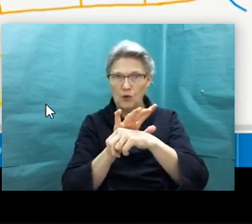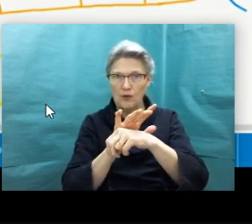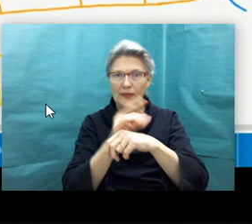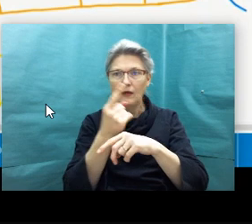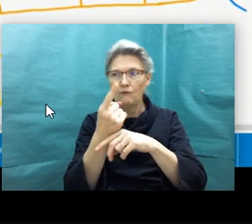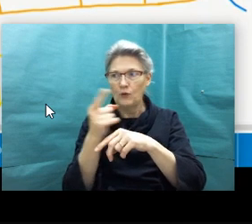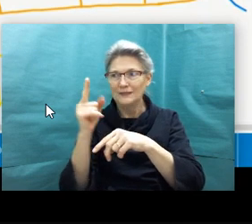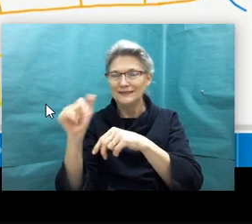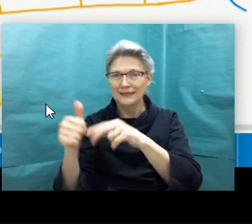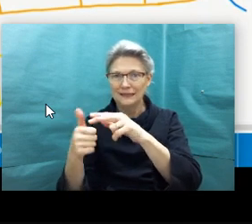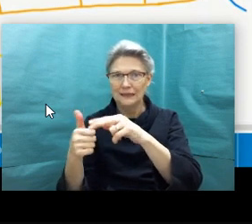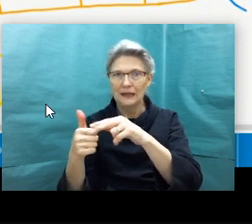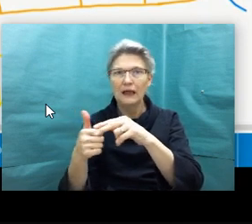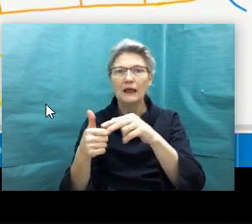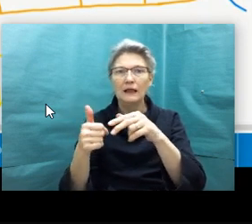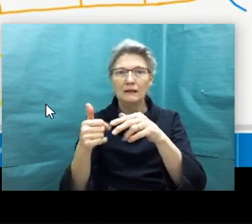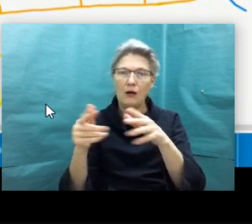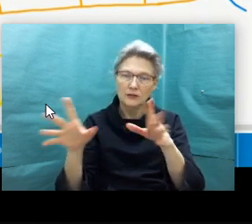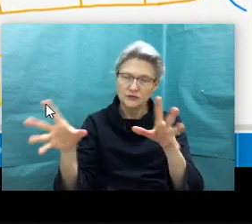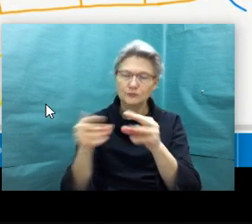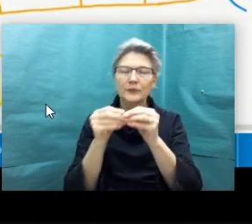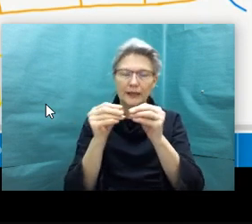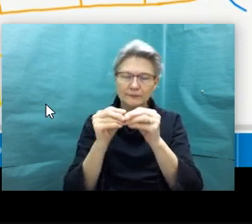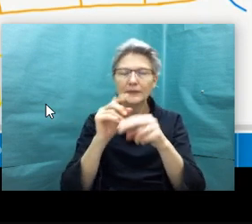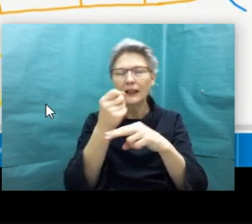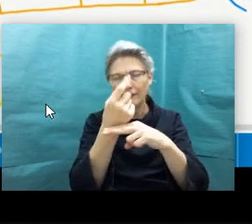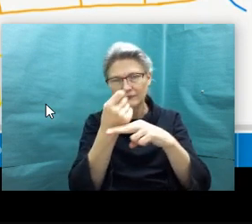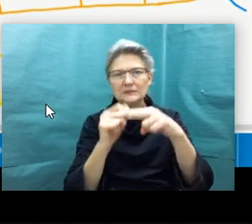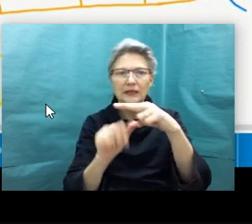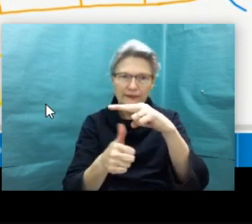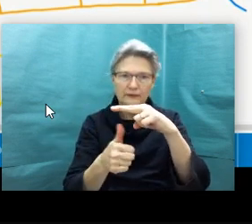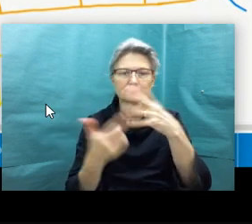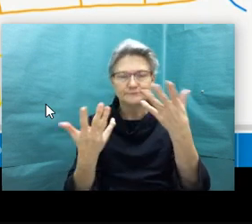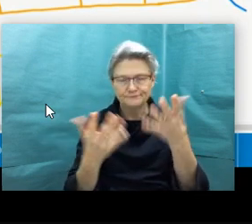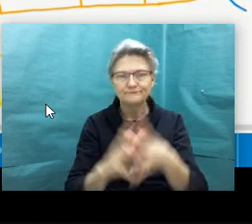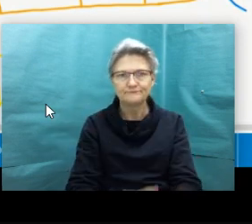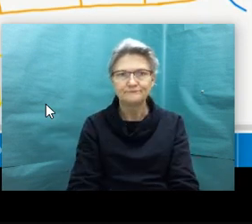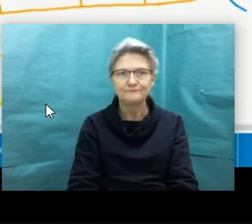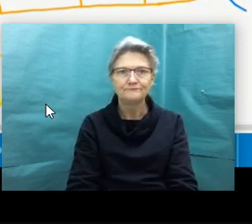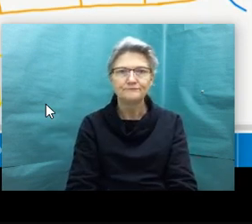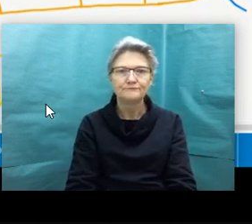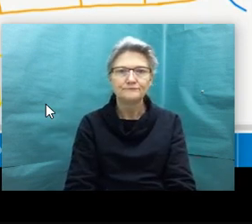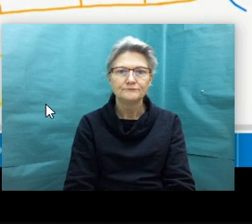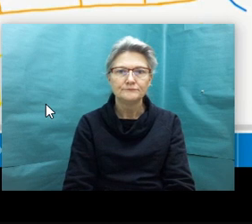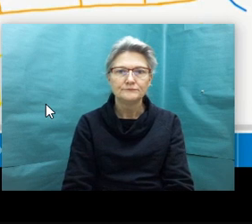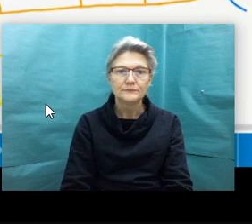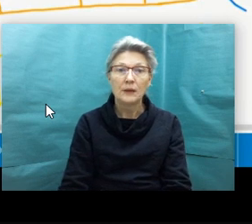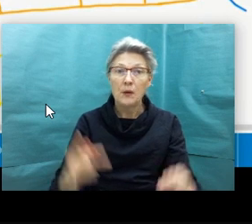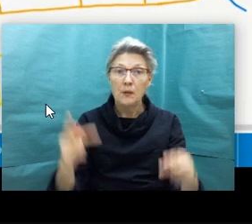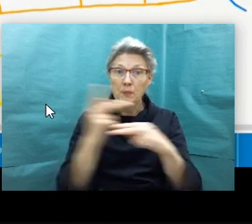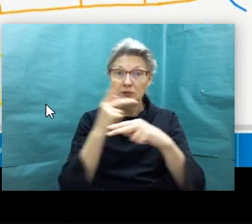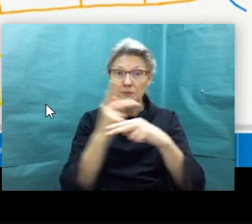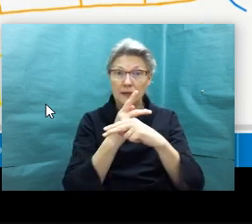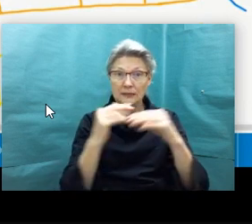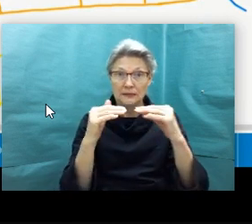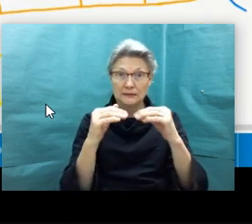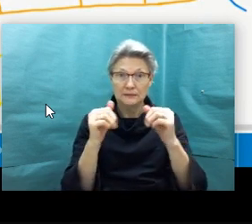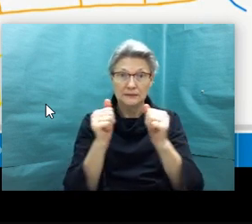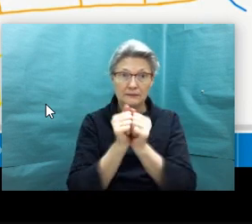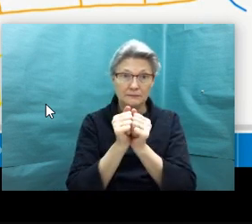have the 1/10 as well. So that means 10 tenths plus 1/10 is 11 tenths. So I'm going to multiply those